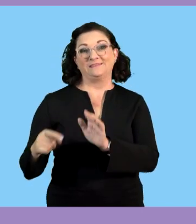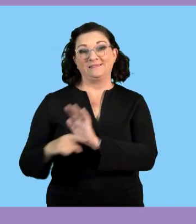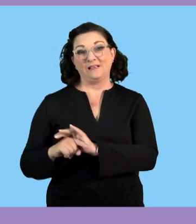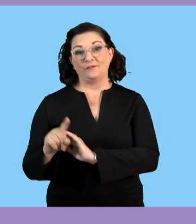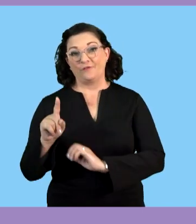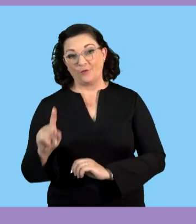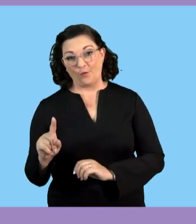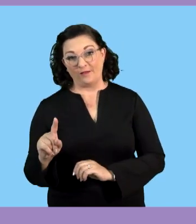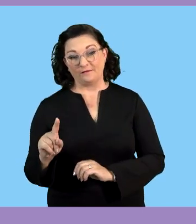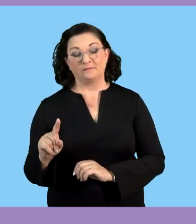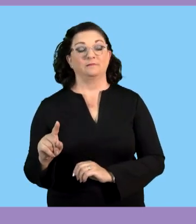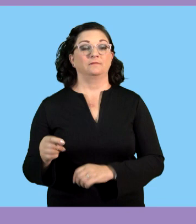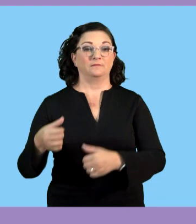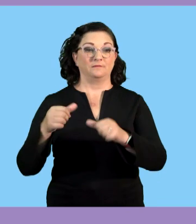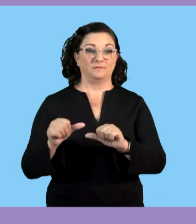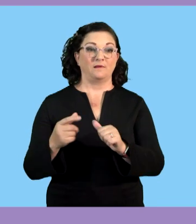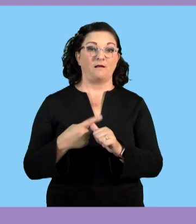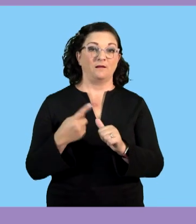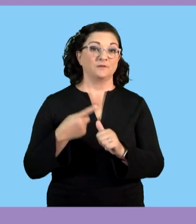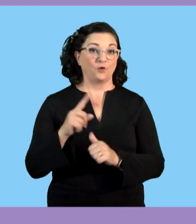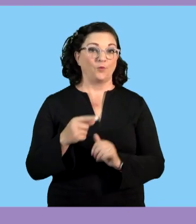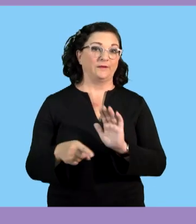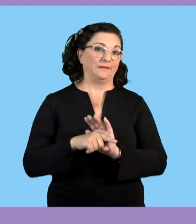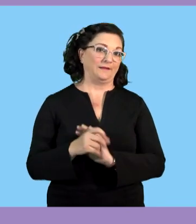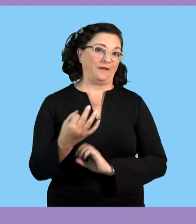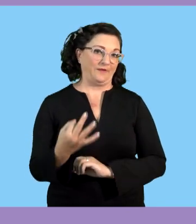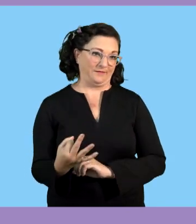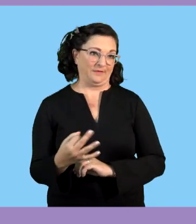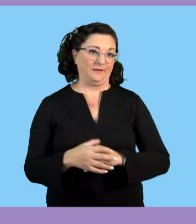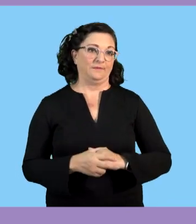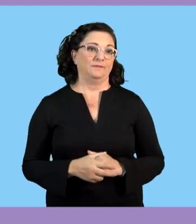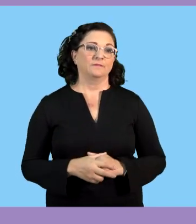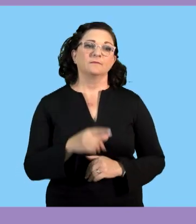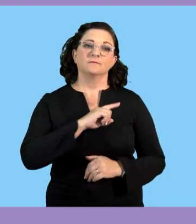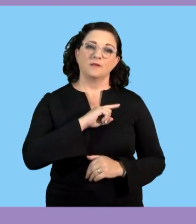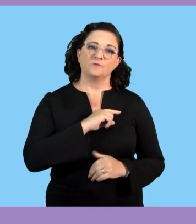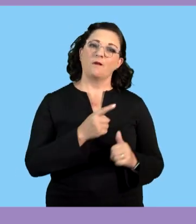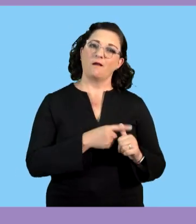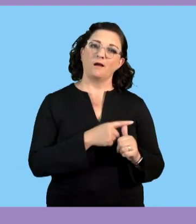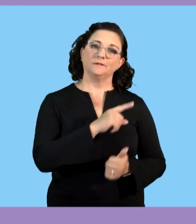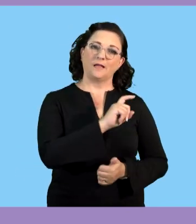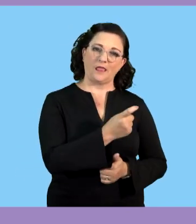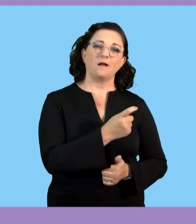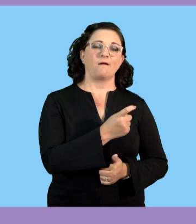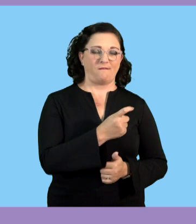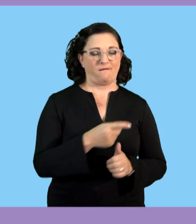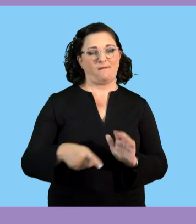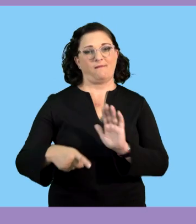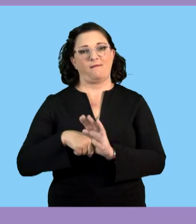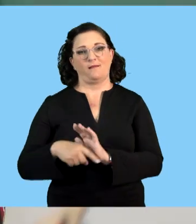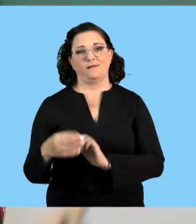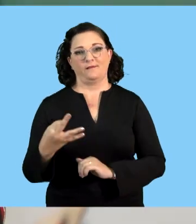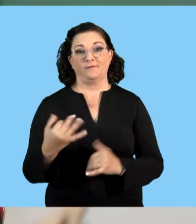by a negative 1. That will give us a negative 3. It means that the answer here for x is a negative